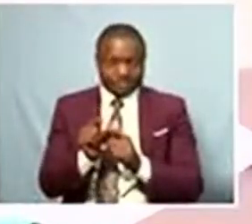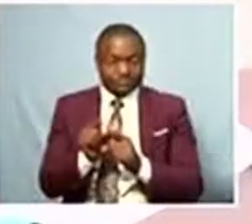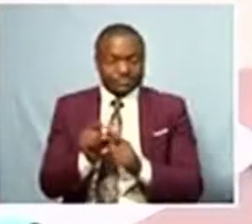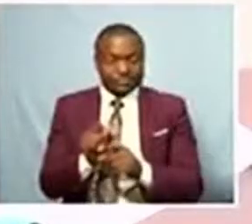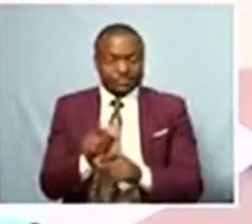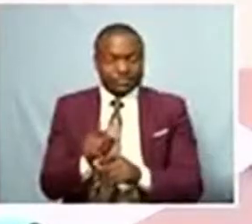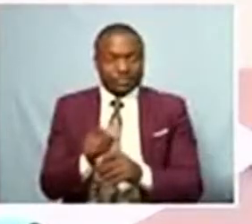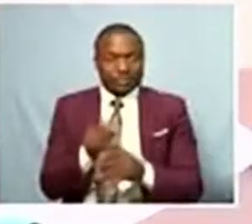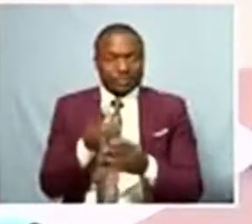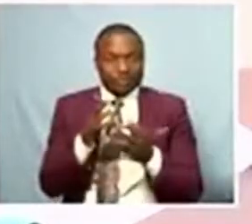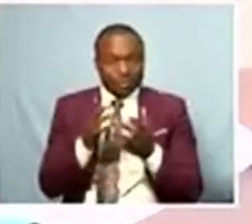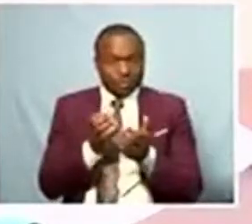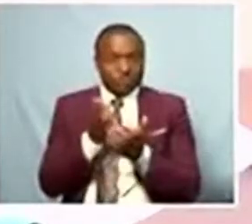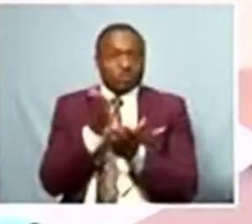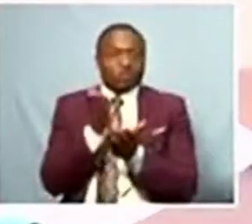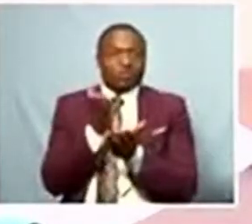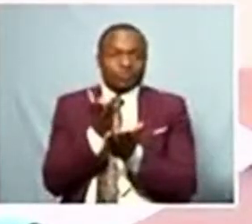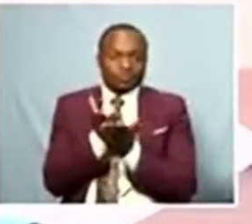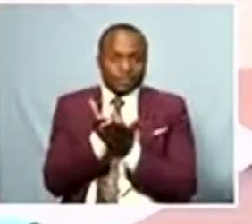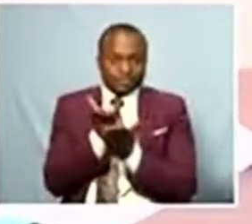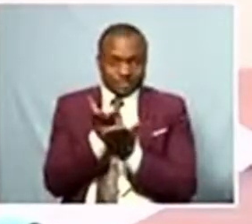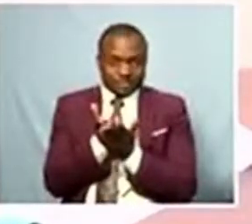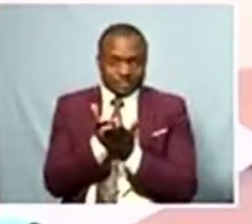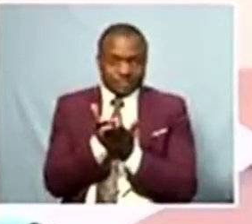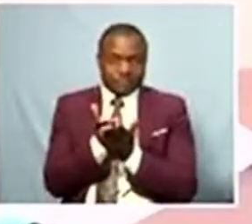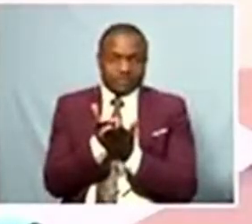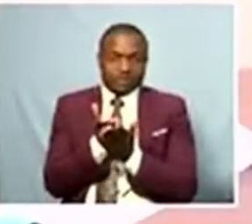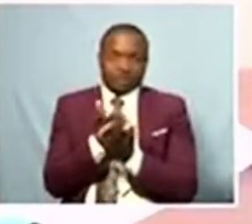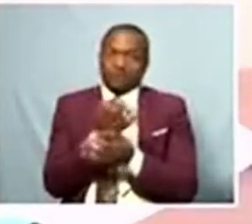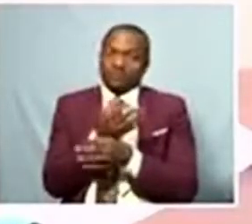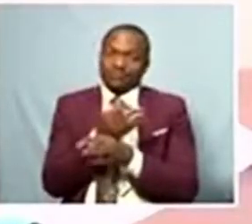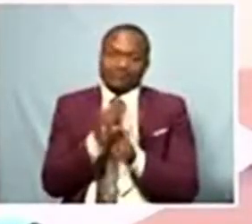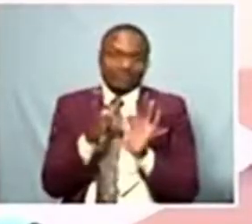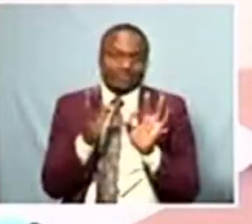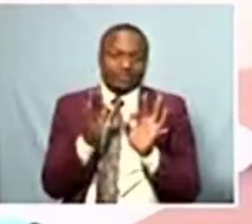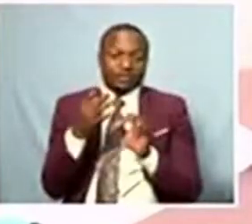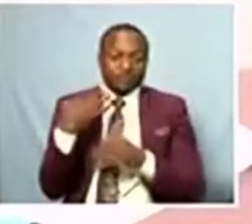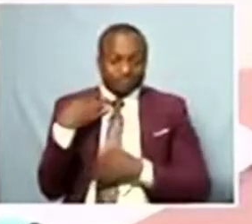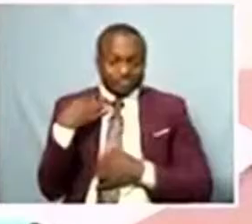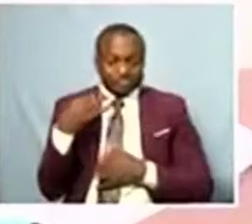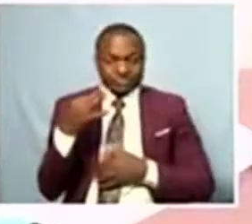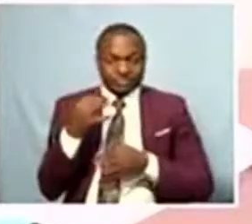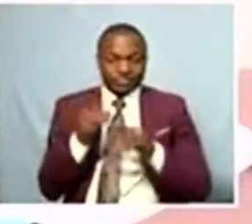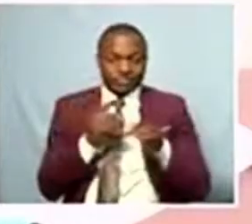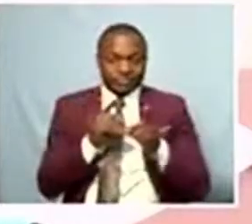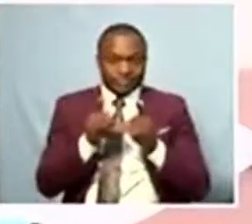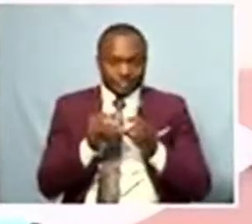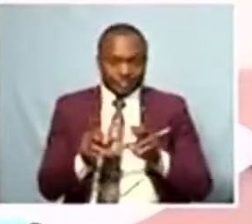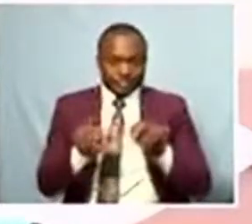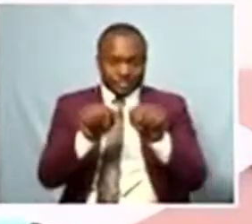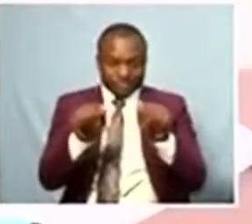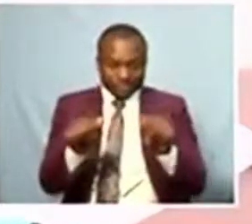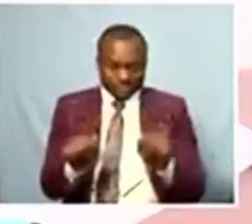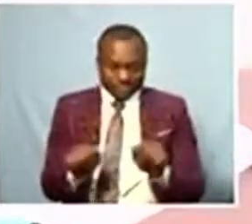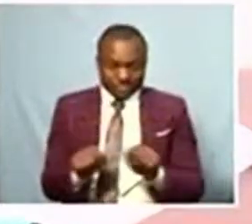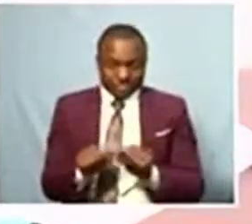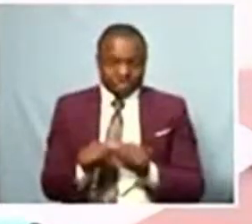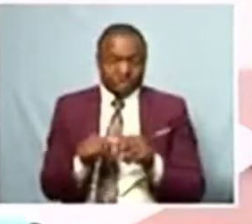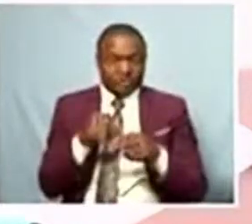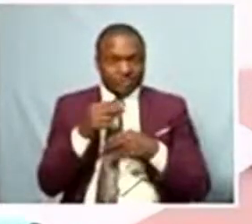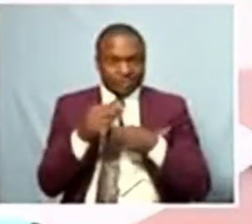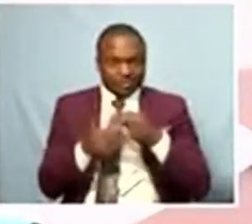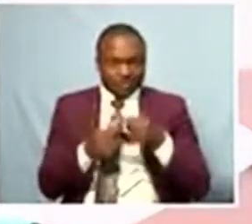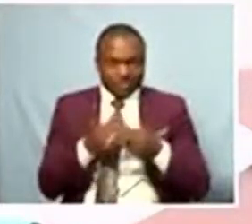to suggest that it is optional to apply to the Director General. Therefore,